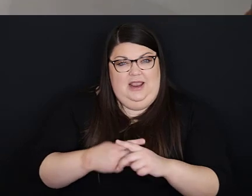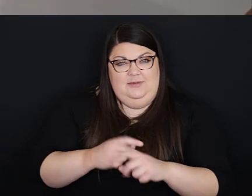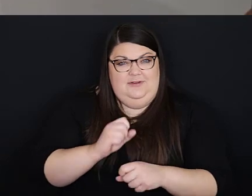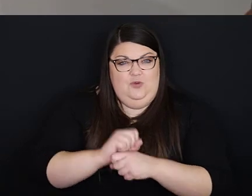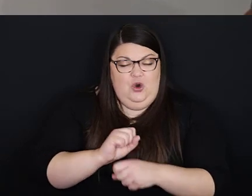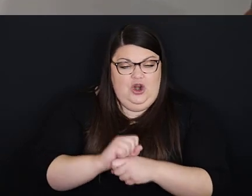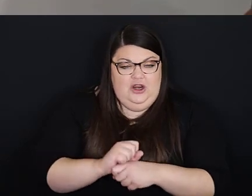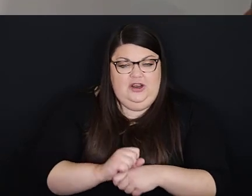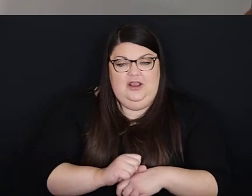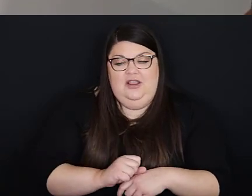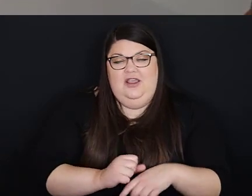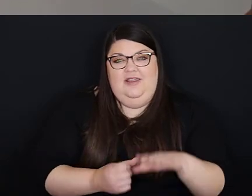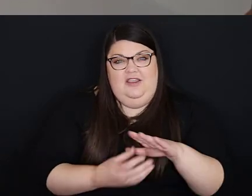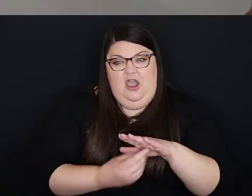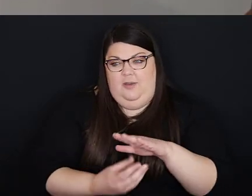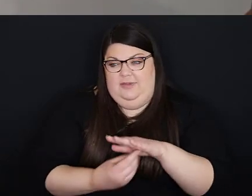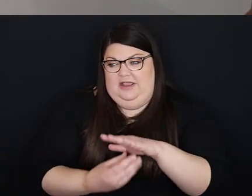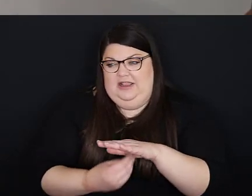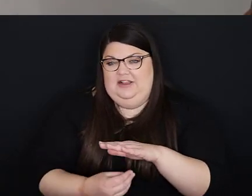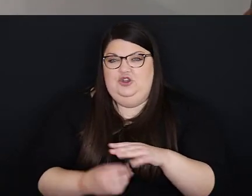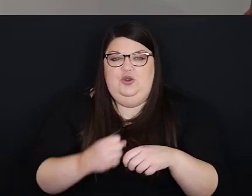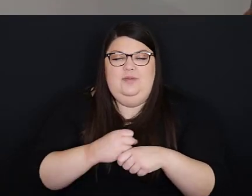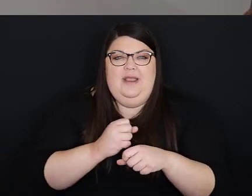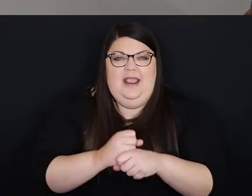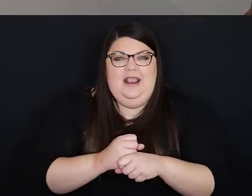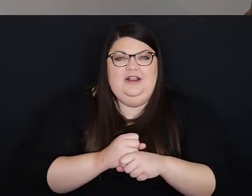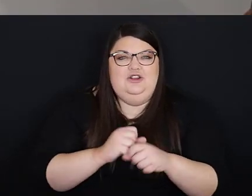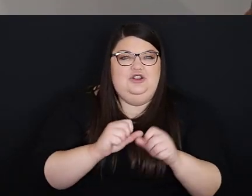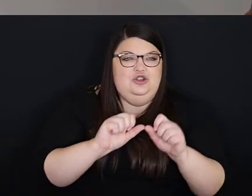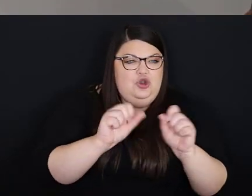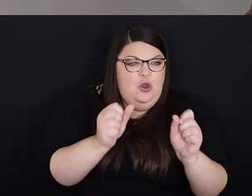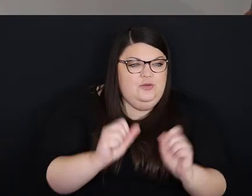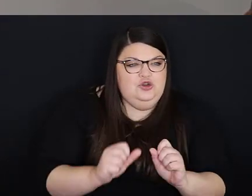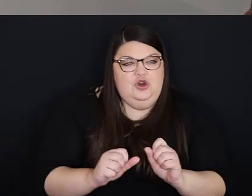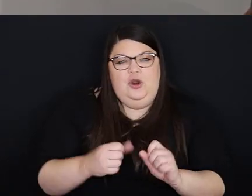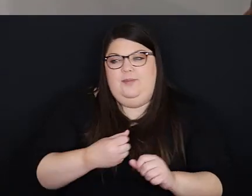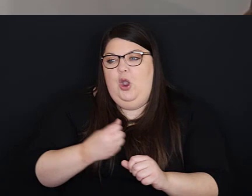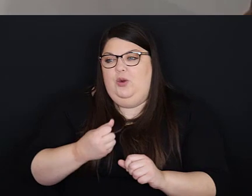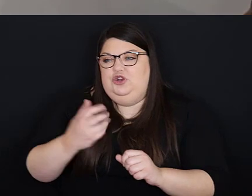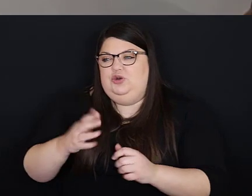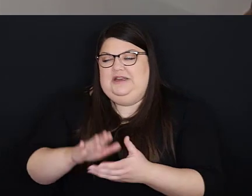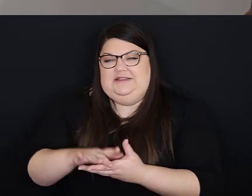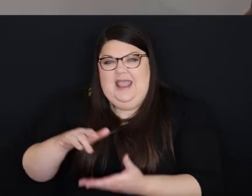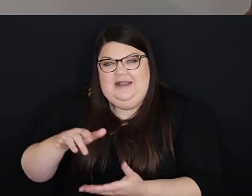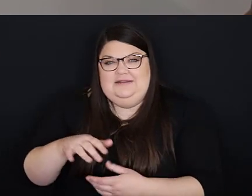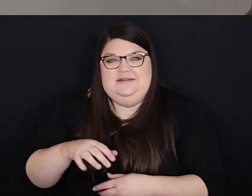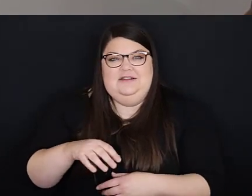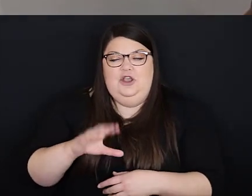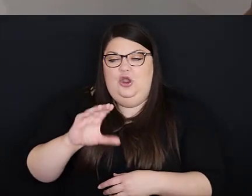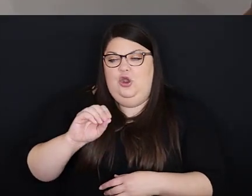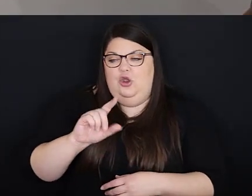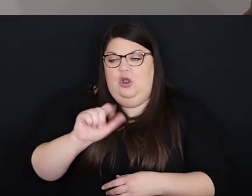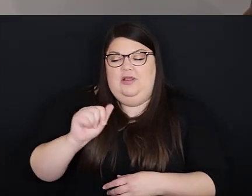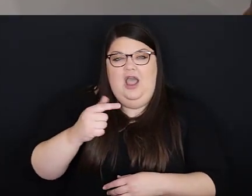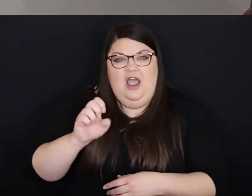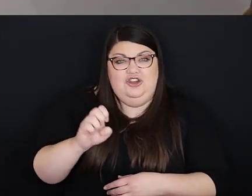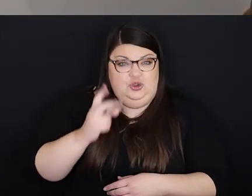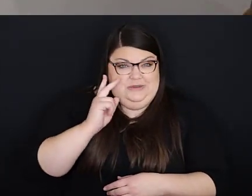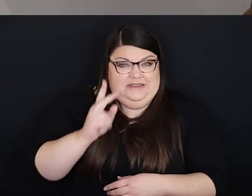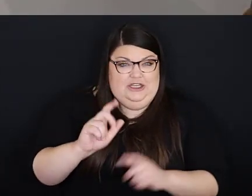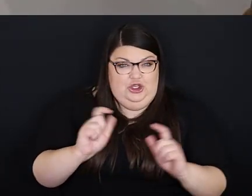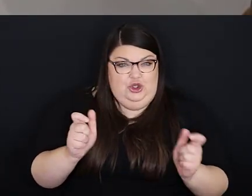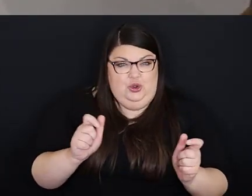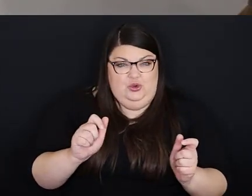work. You took these Xeroxes and made sculpture, poetry sets. You made collages. You're going to see a